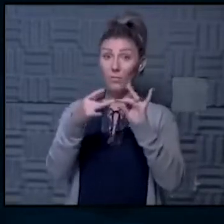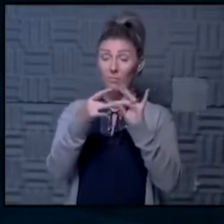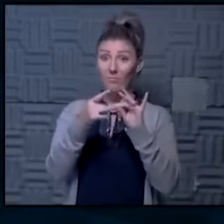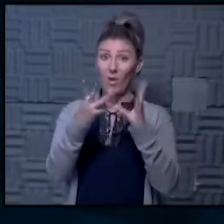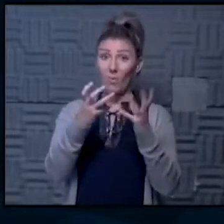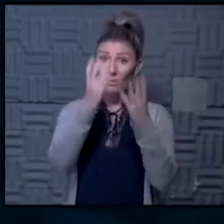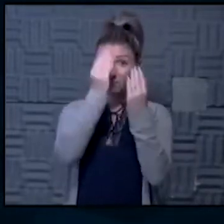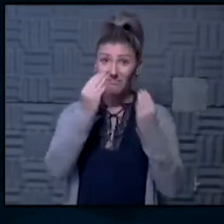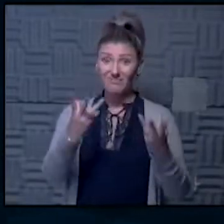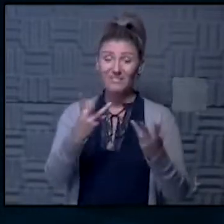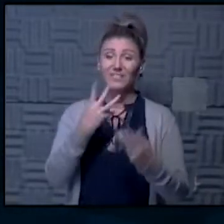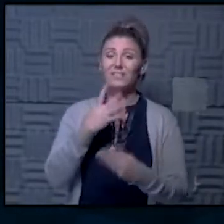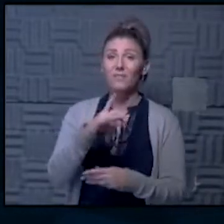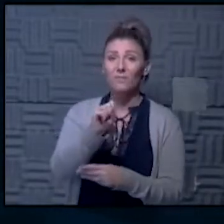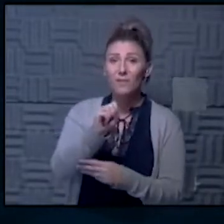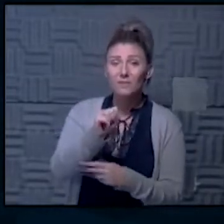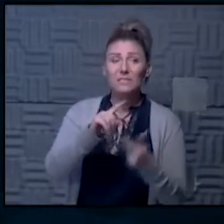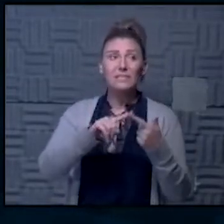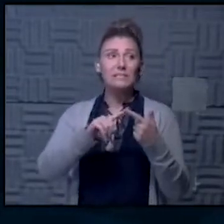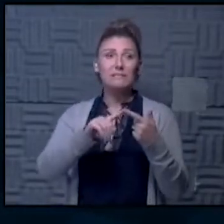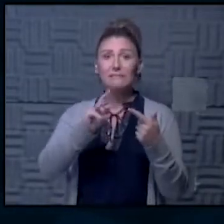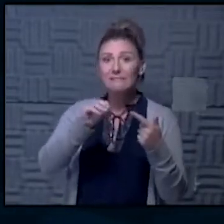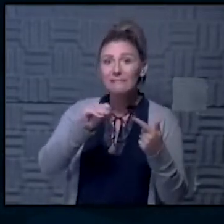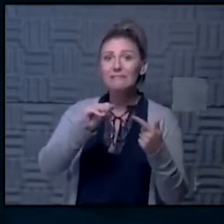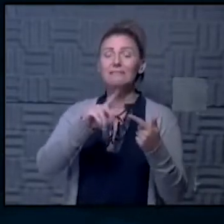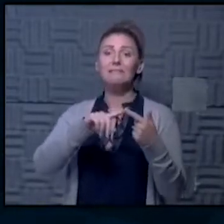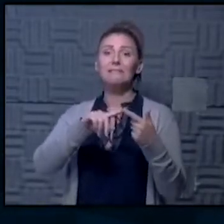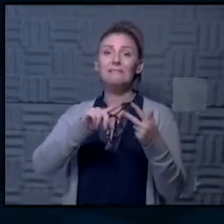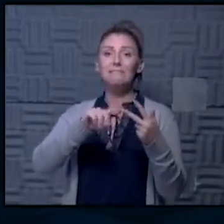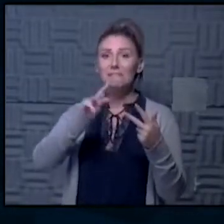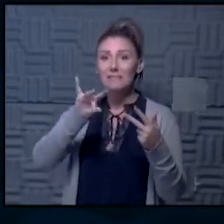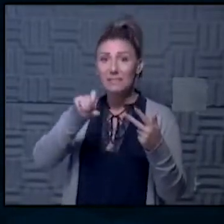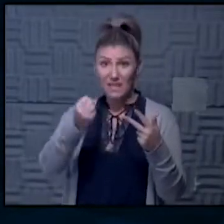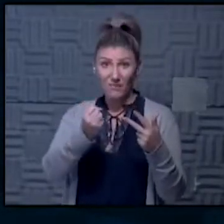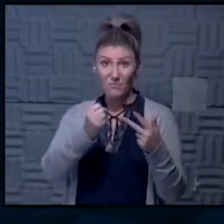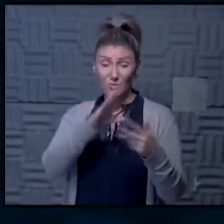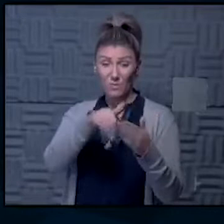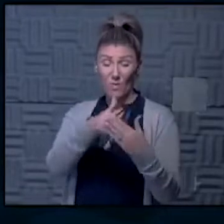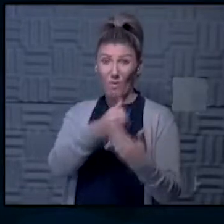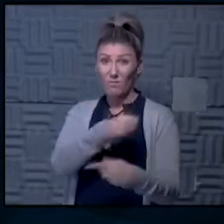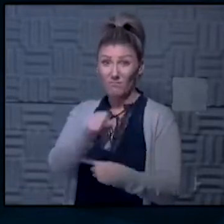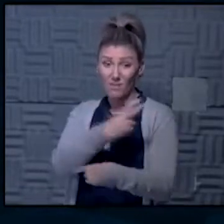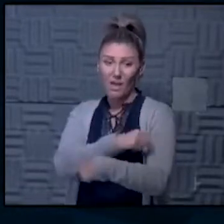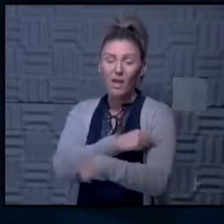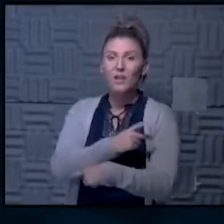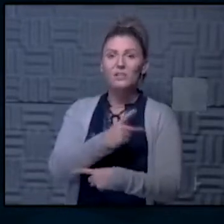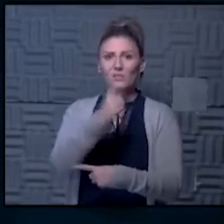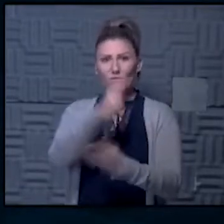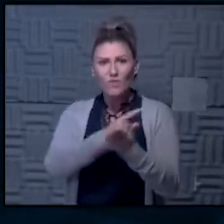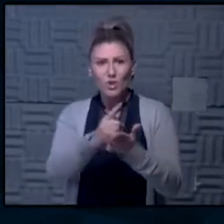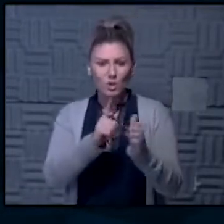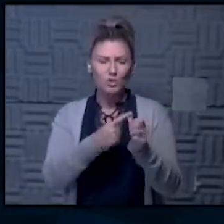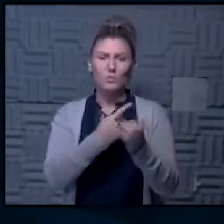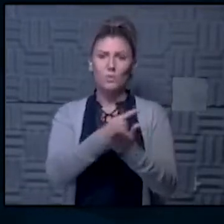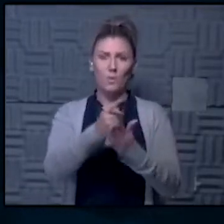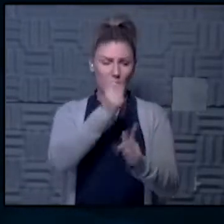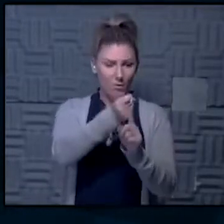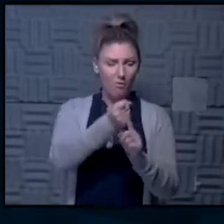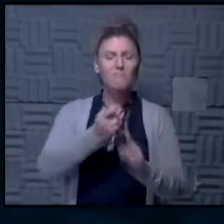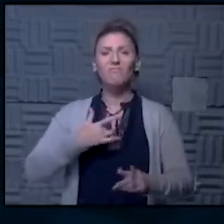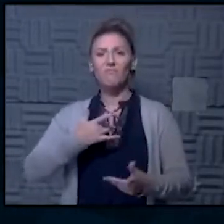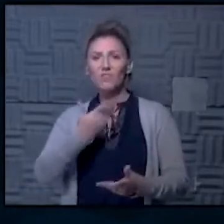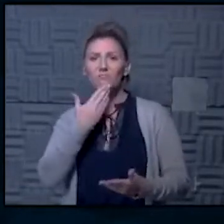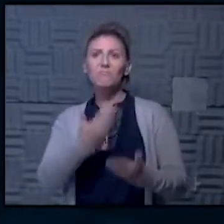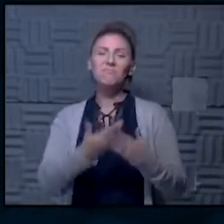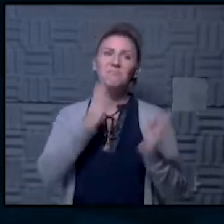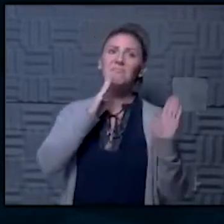make to the 50, 60, 70-year-olds that are getting hospitalized. I think people think the first week, I feel pretty good, and this